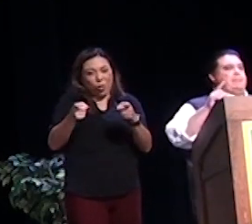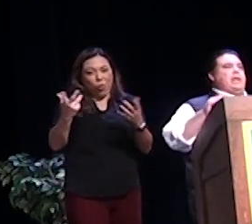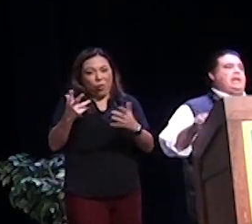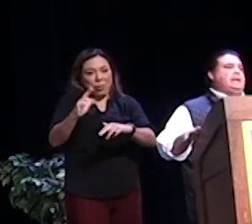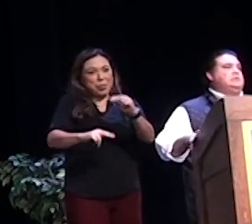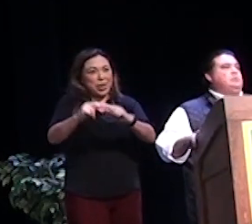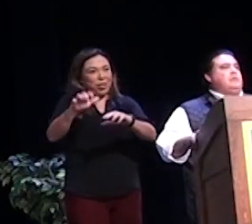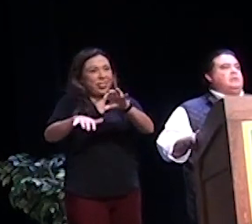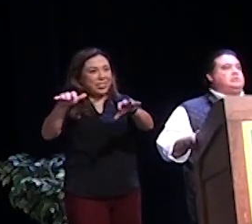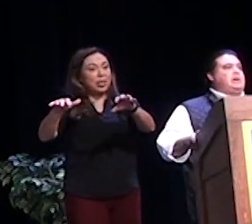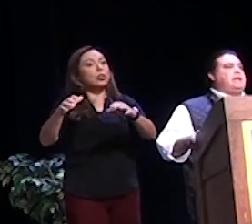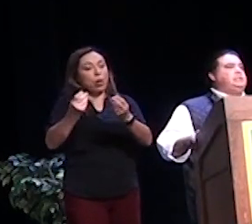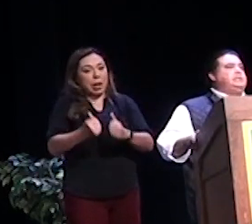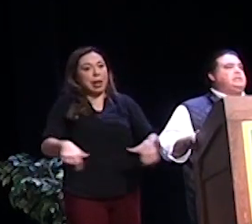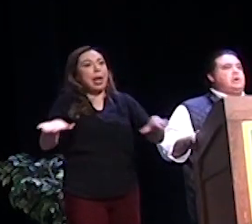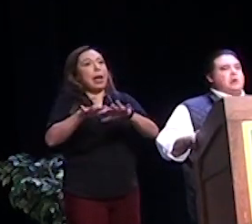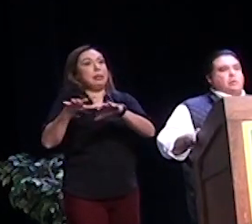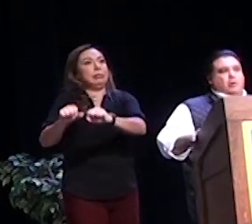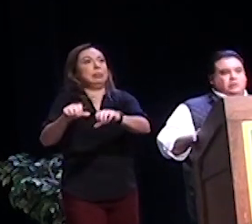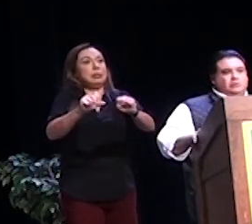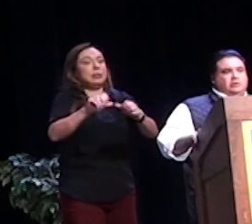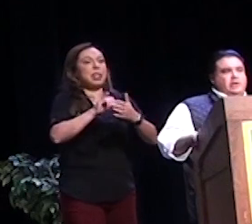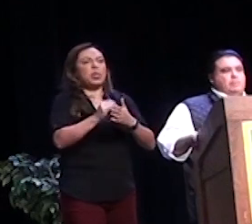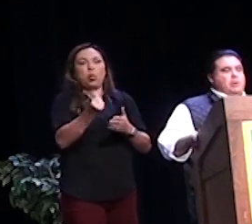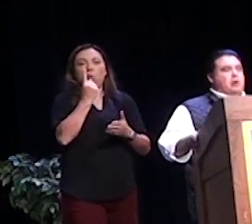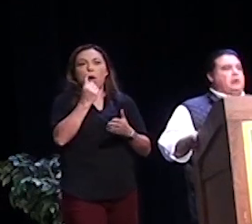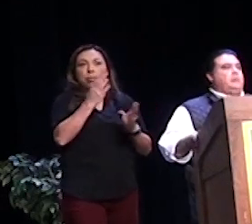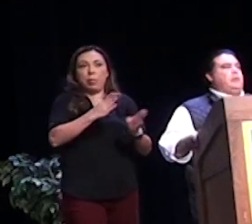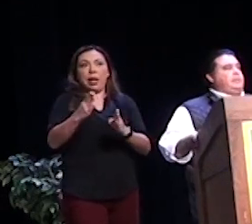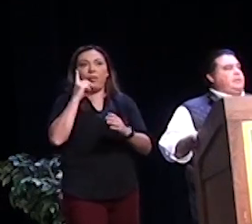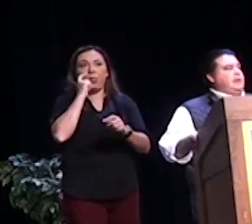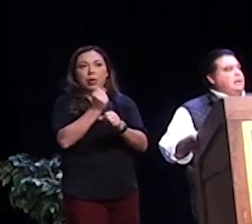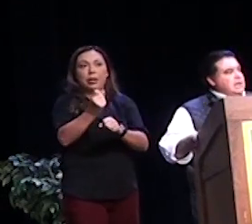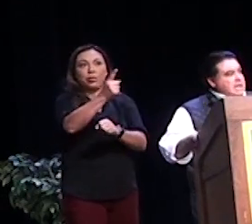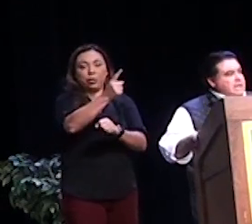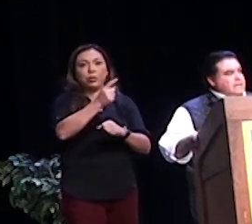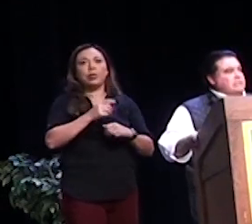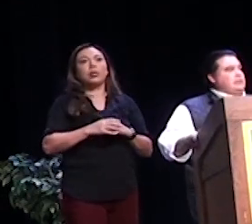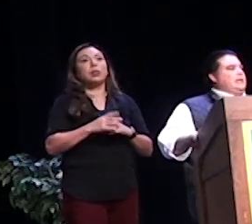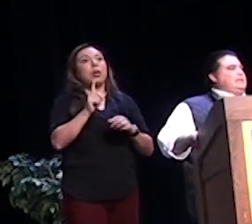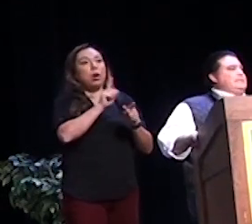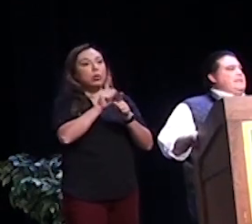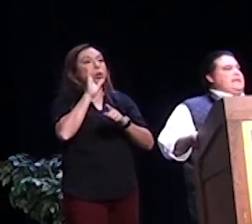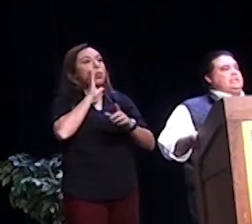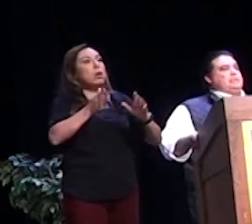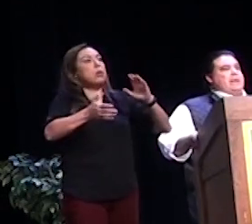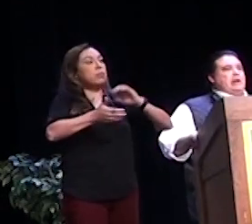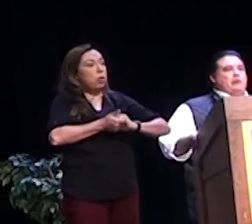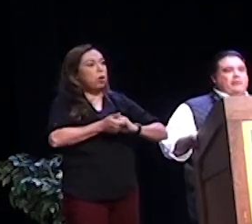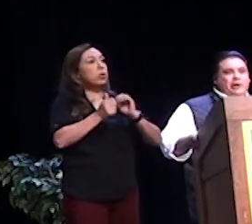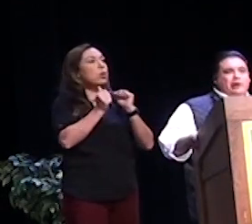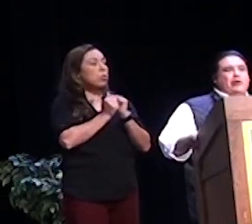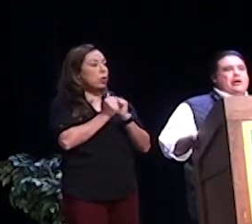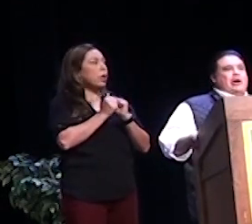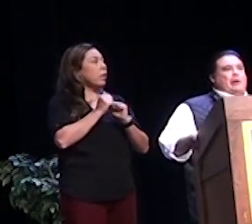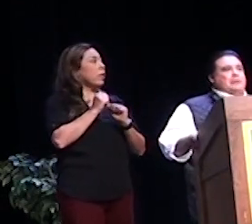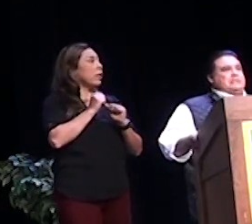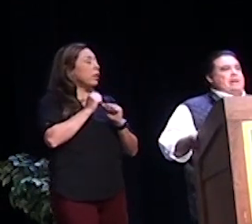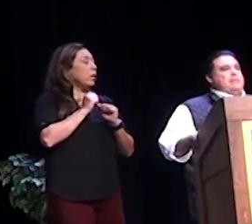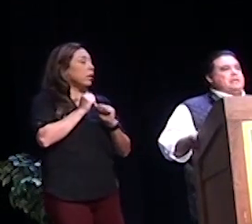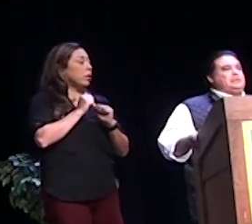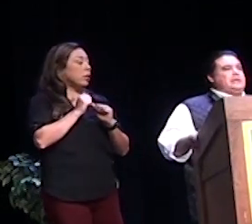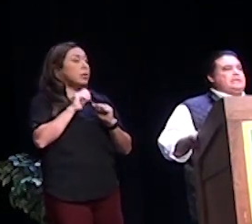land. So land banking is one of our strategies. We're also looking to partner with additional, I see Nikisha Baker over